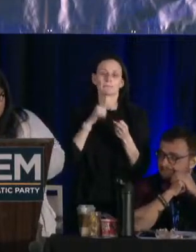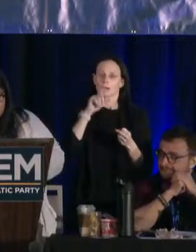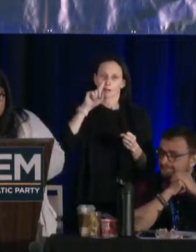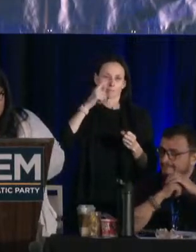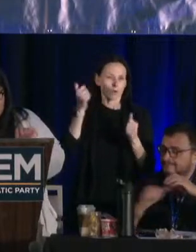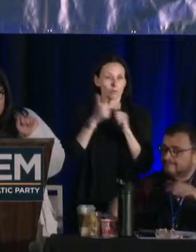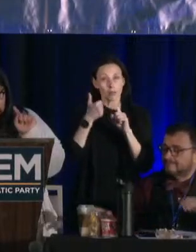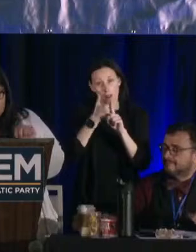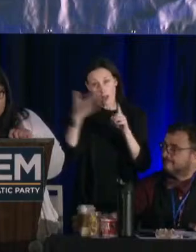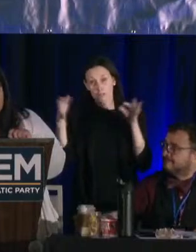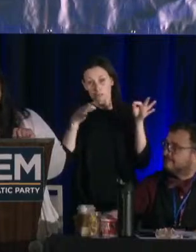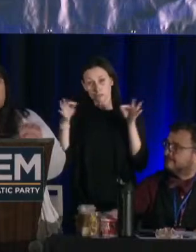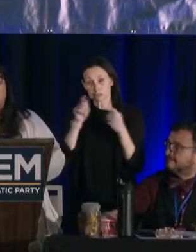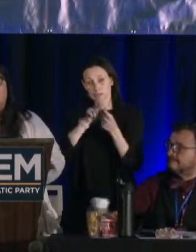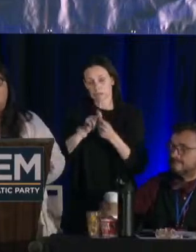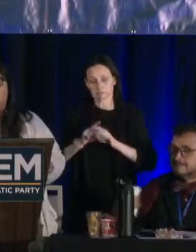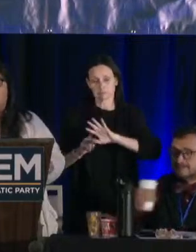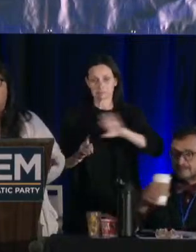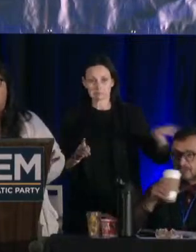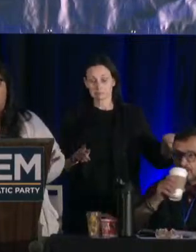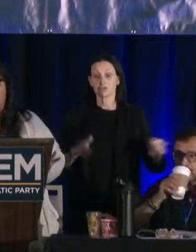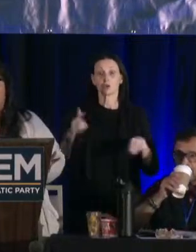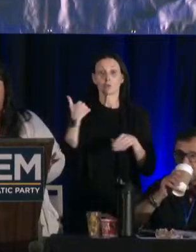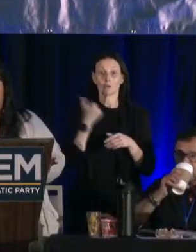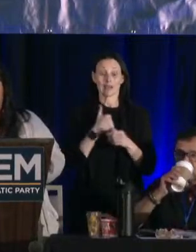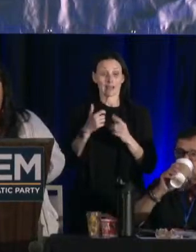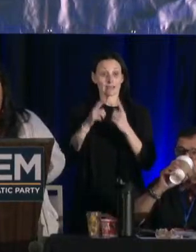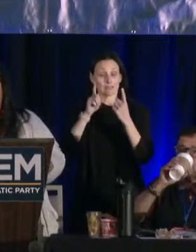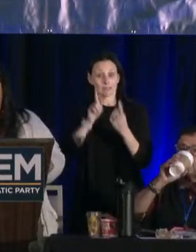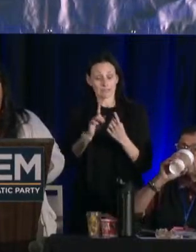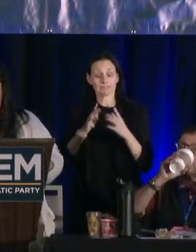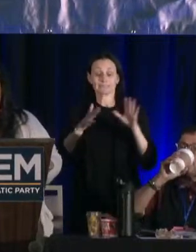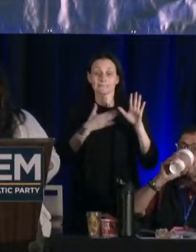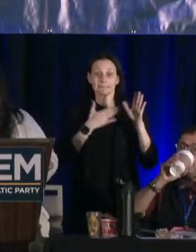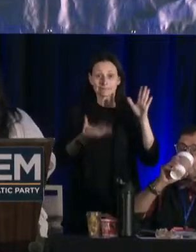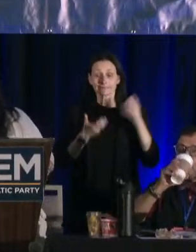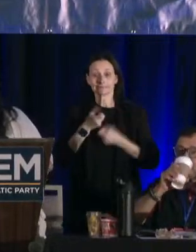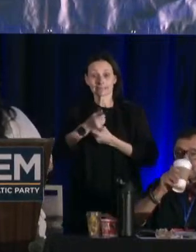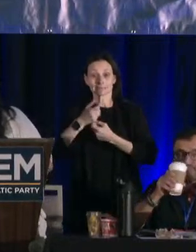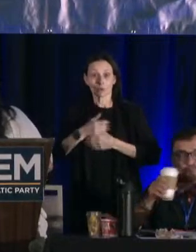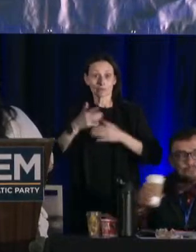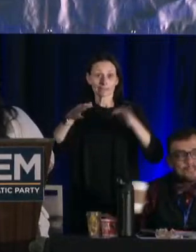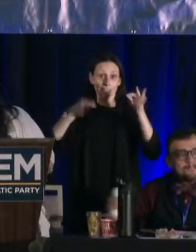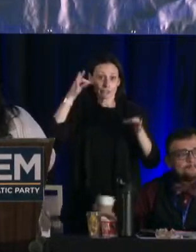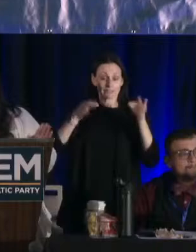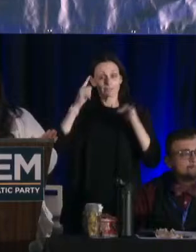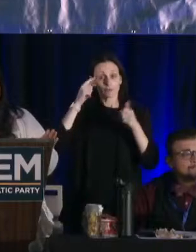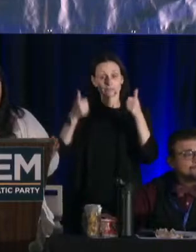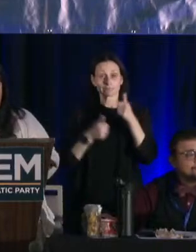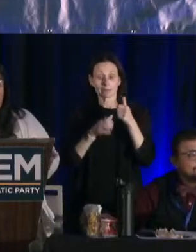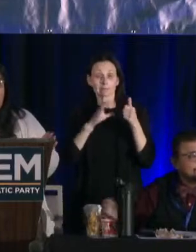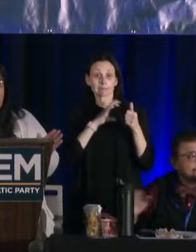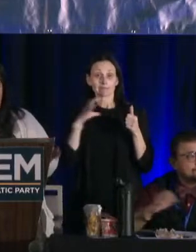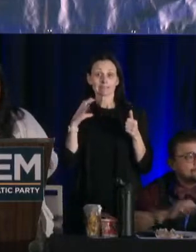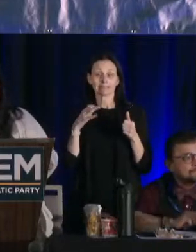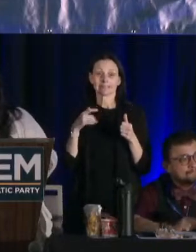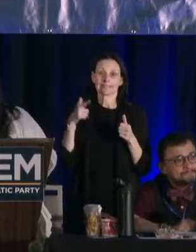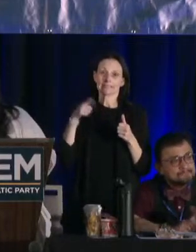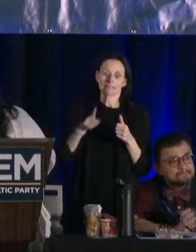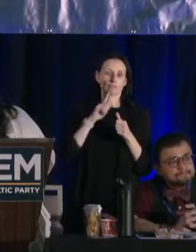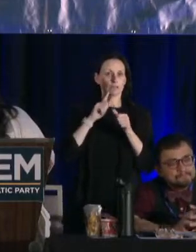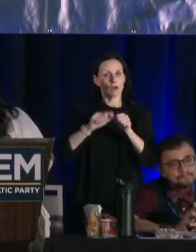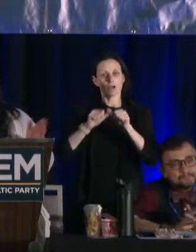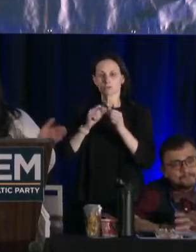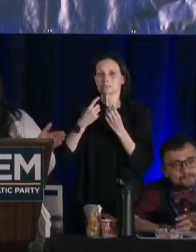those details. We had a special testimony hearing on Friday from the Miscellaneous Issues Subcommittee, and this has been an